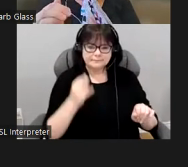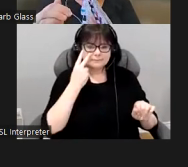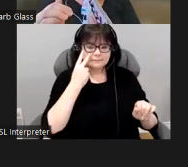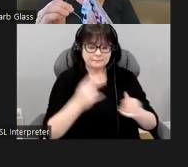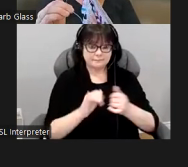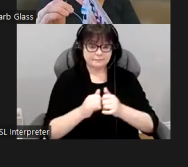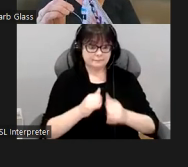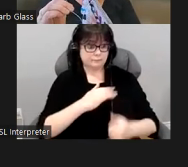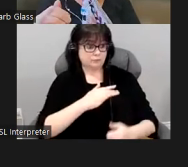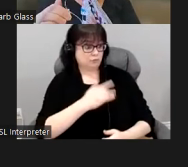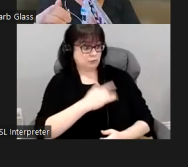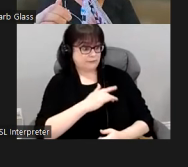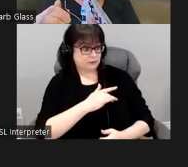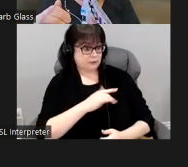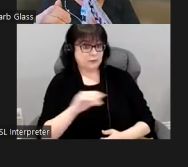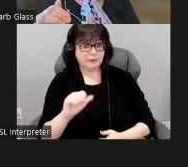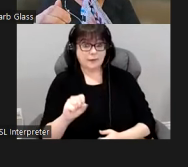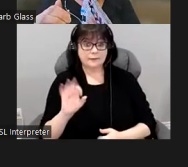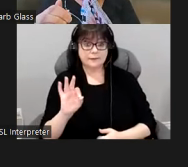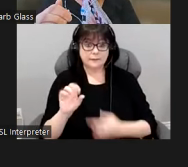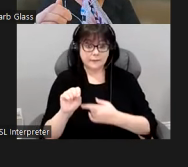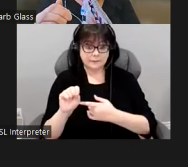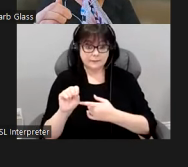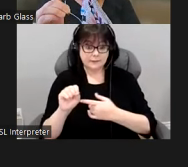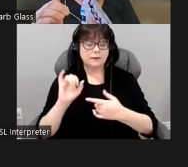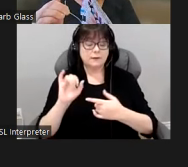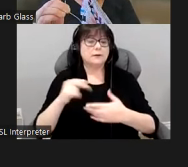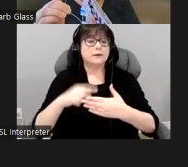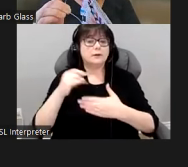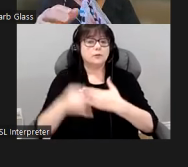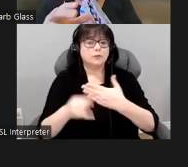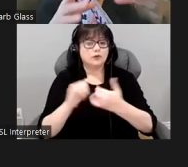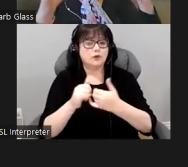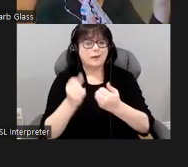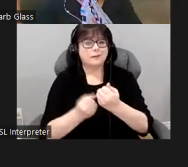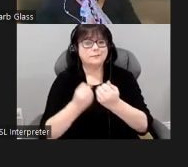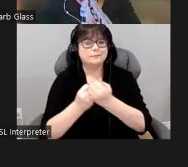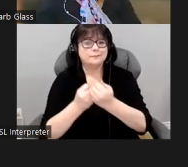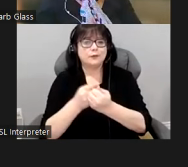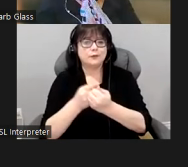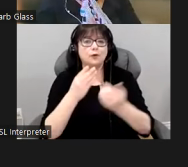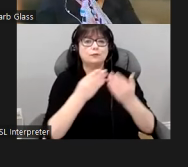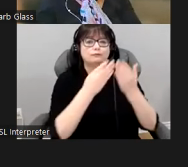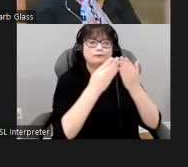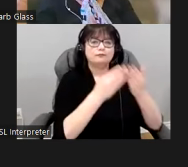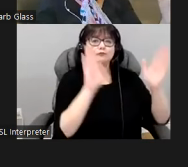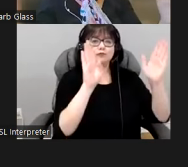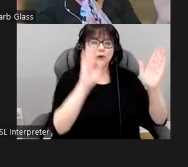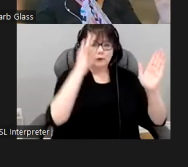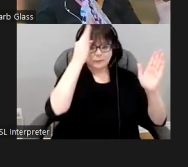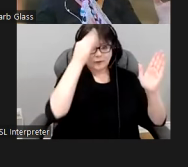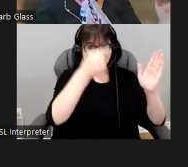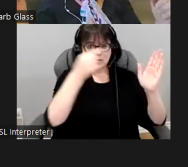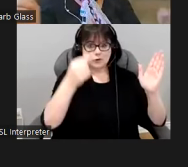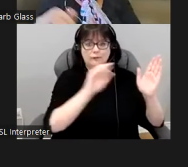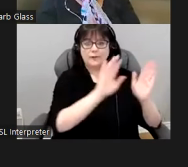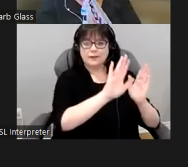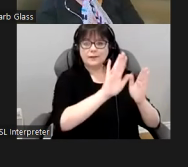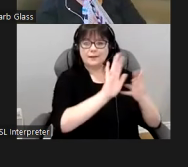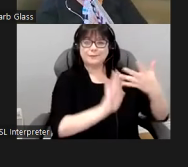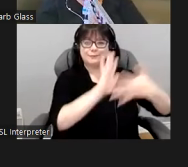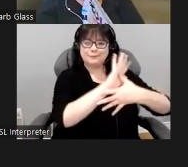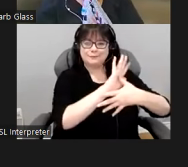provincial Skills for Success project relates back to the broader federal government's Skills for Success priorities.